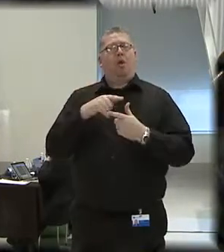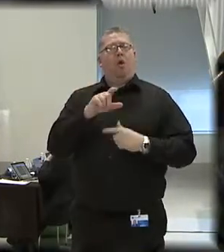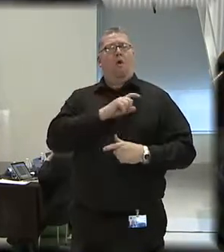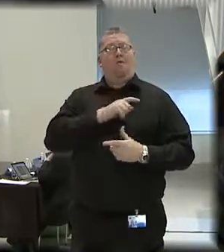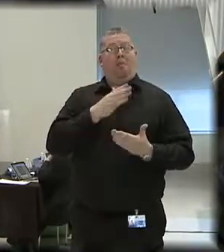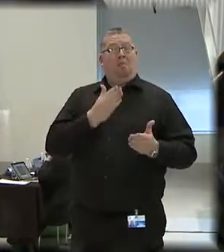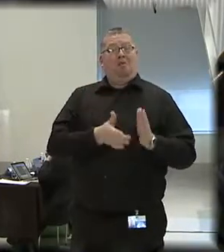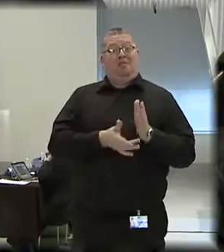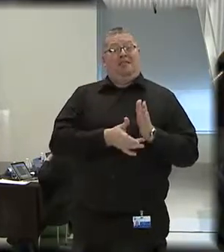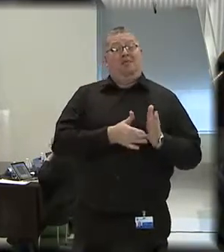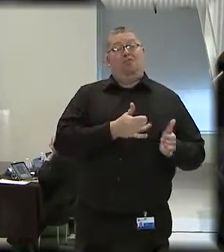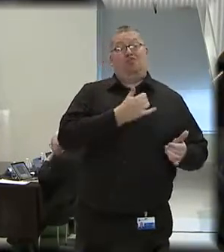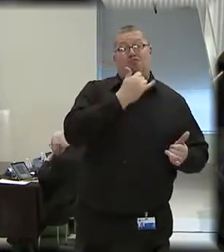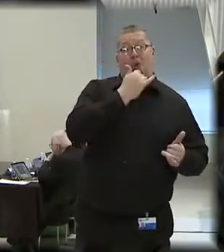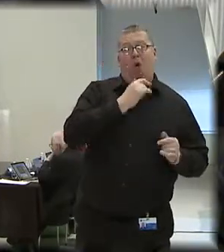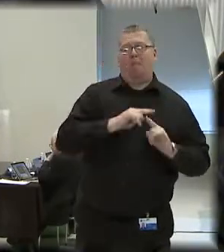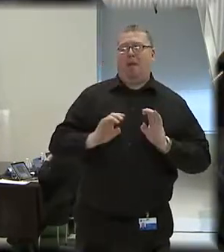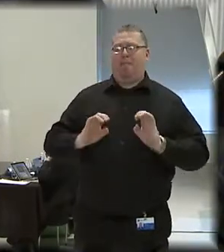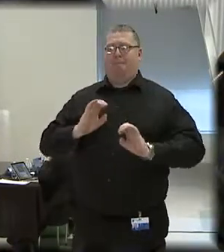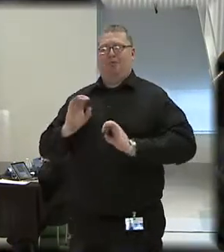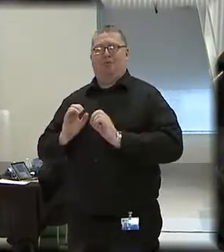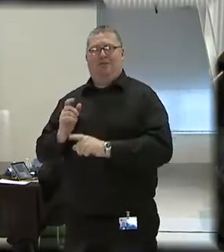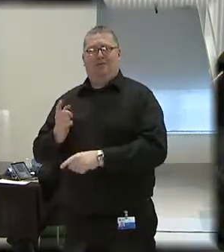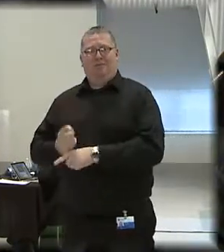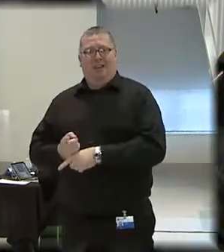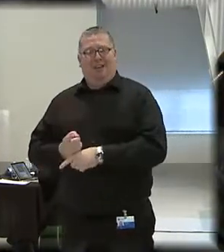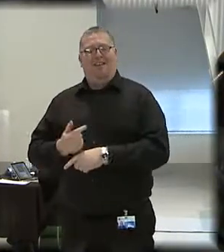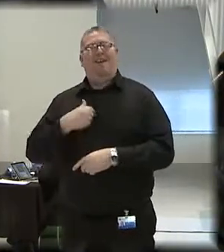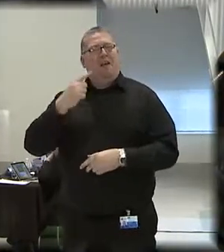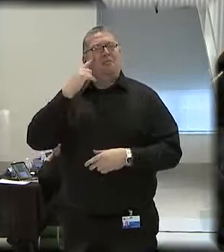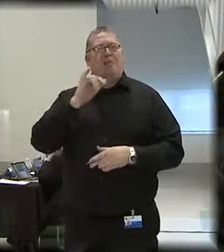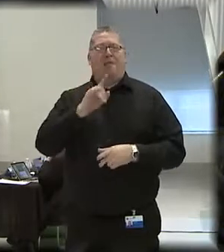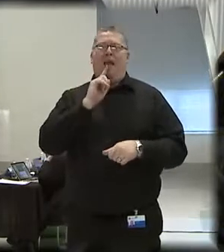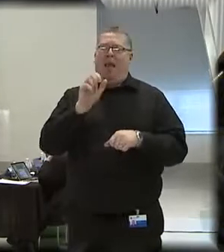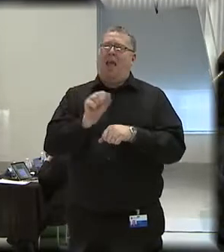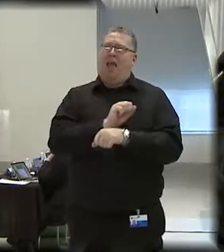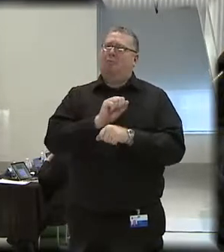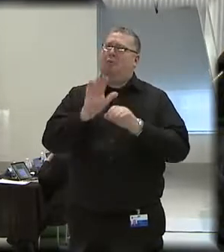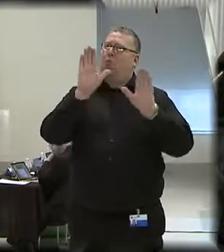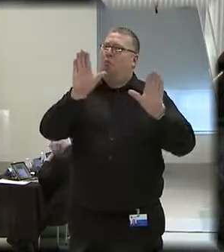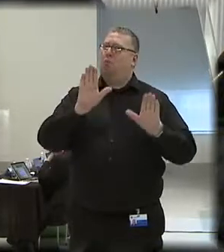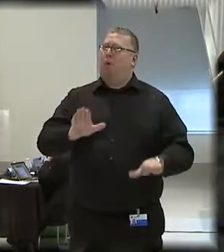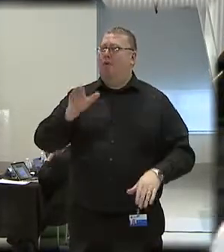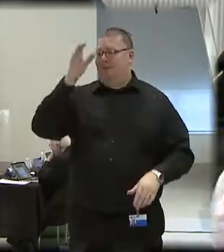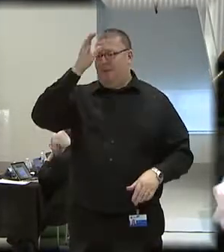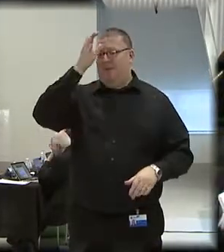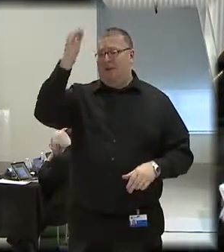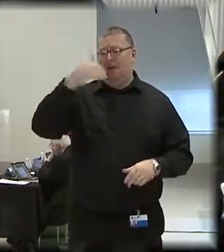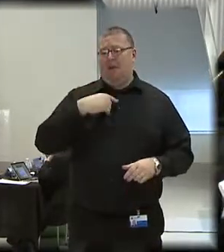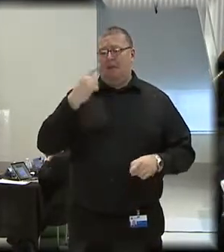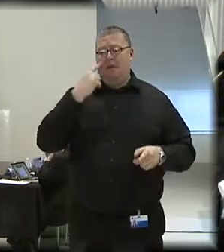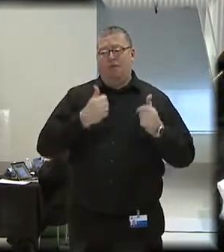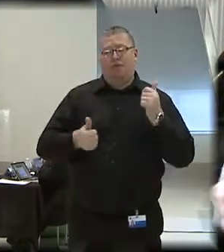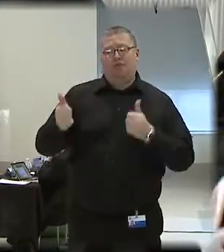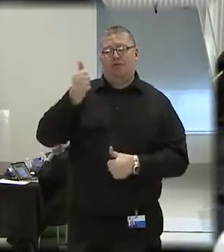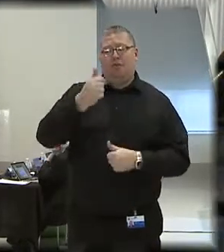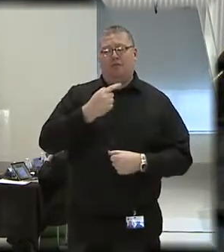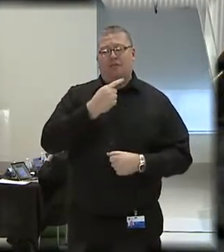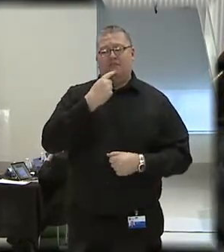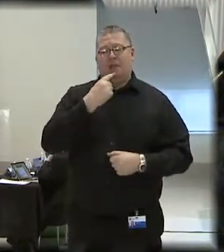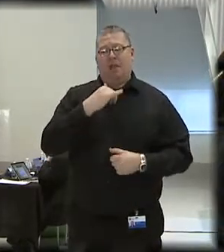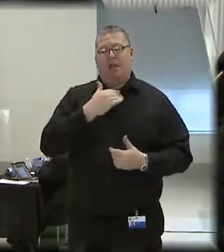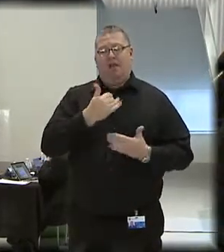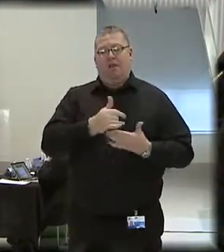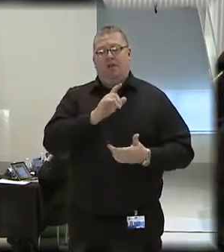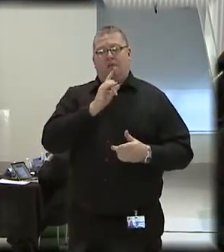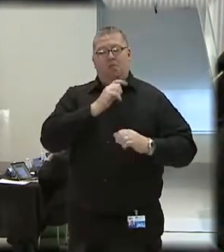technically wrong but emotionally correct. So I think it's an absolutely great idea. I think, as the Chief was saying, there have to be some protections,